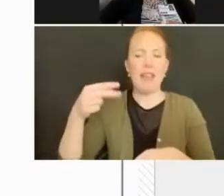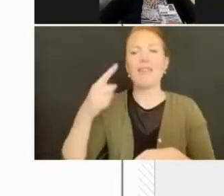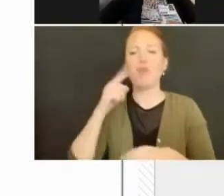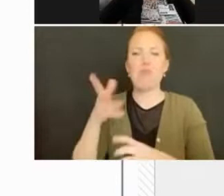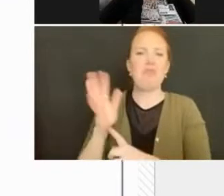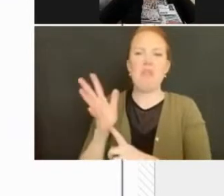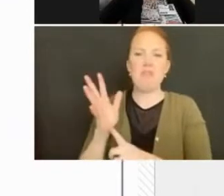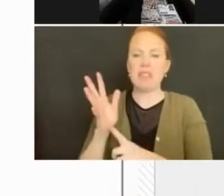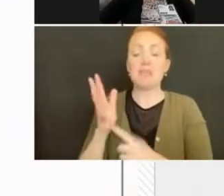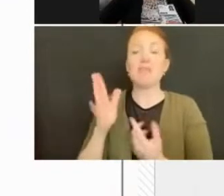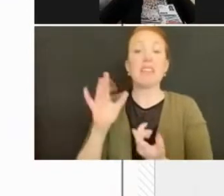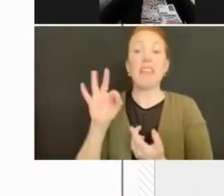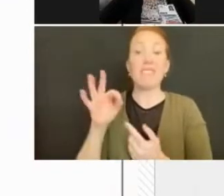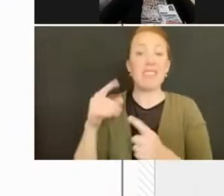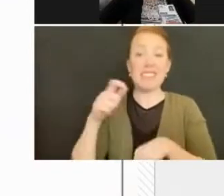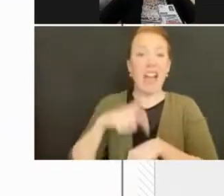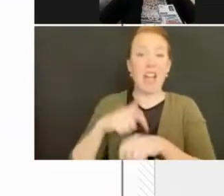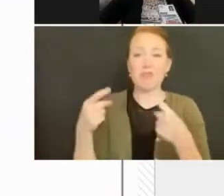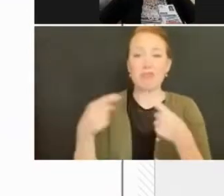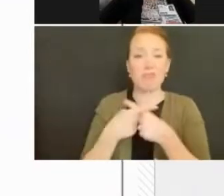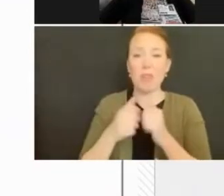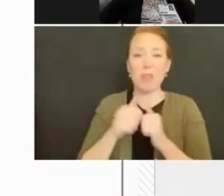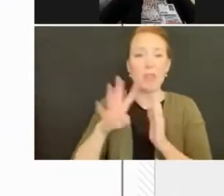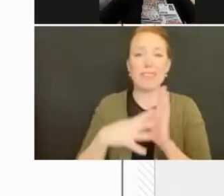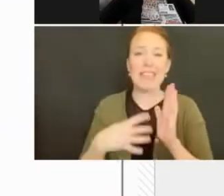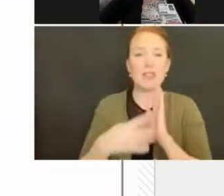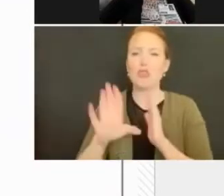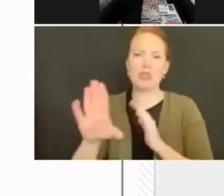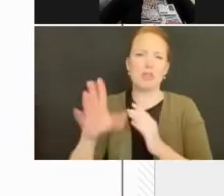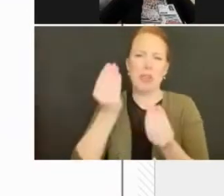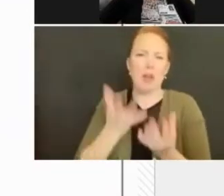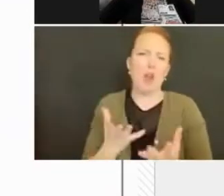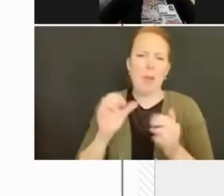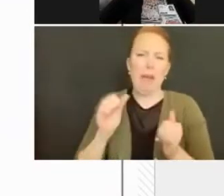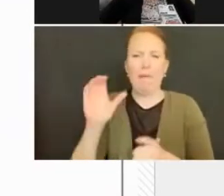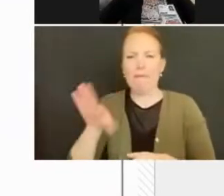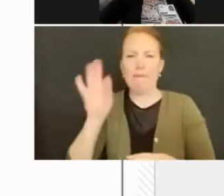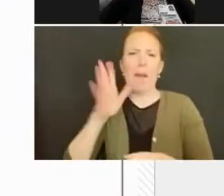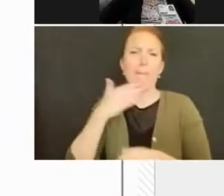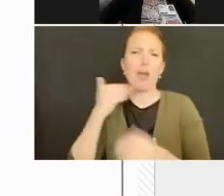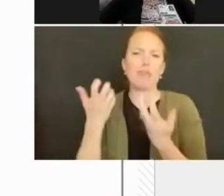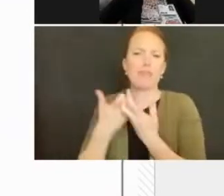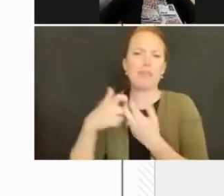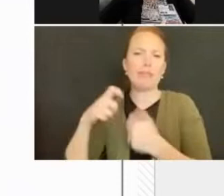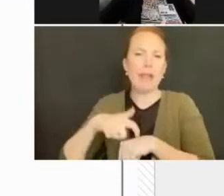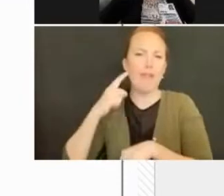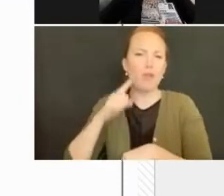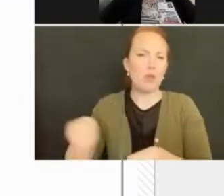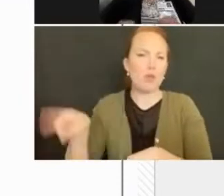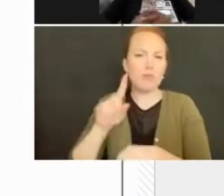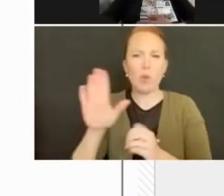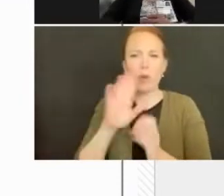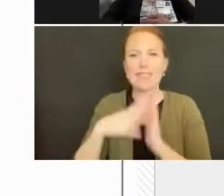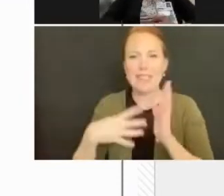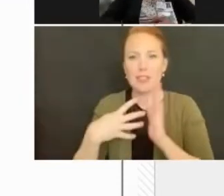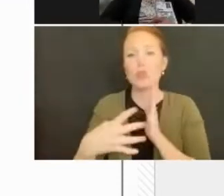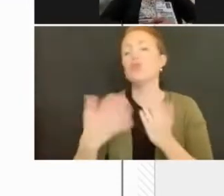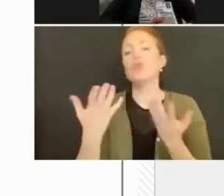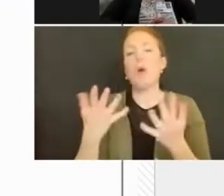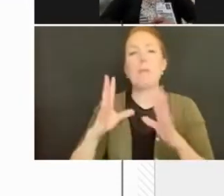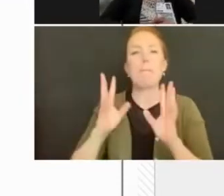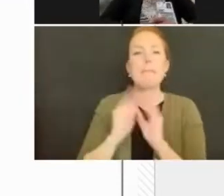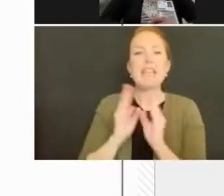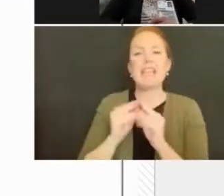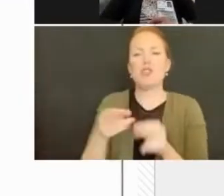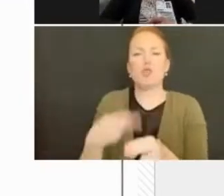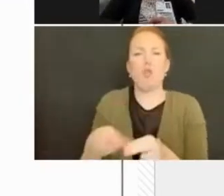is not good, you can respond back and we'll find a better time. But we love to say hello, help you make sense of our resources, and you can share it not only